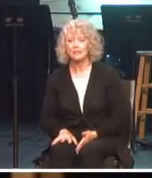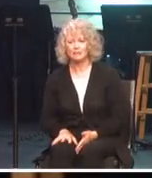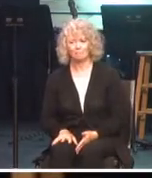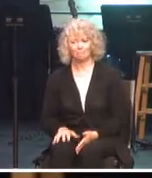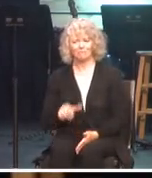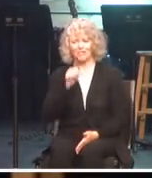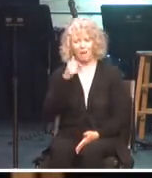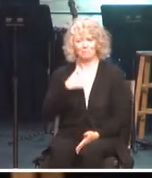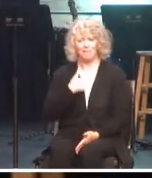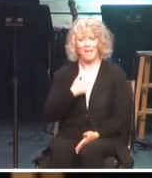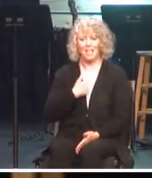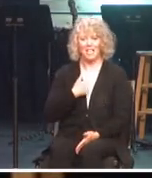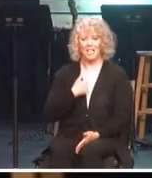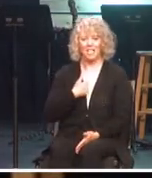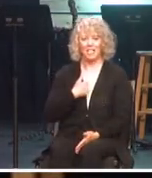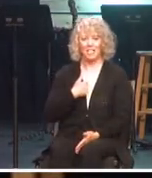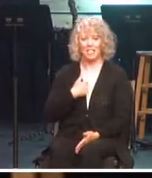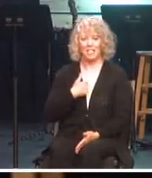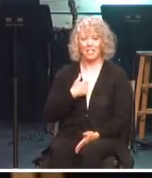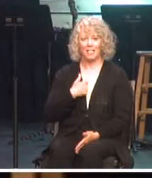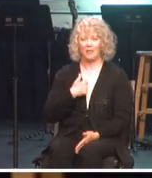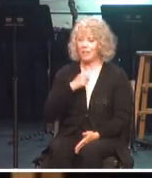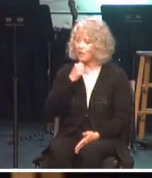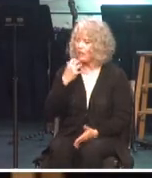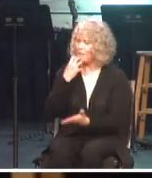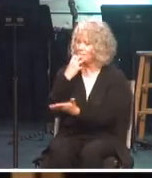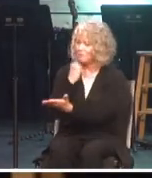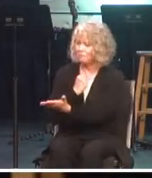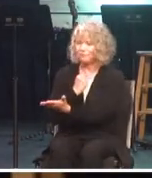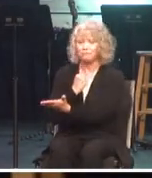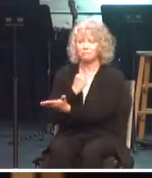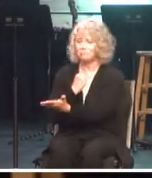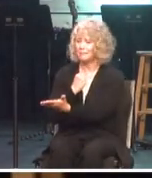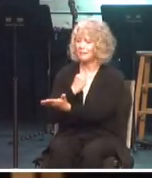prizing reconciliation with their Creator.